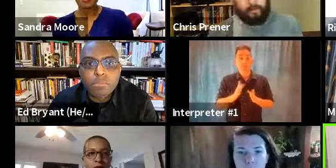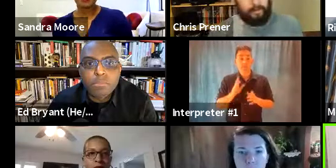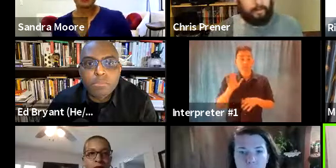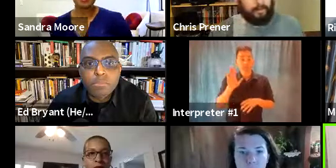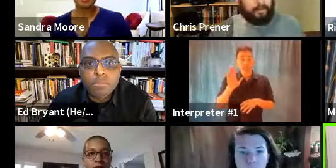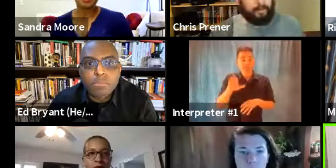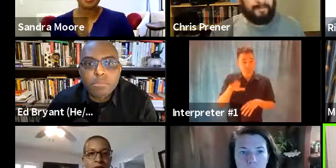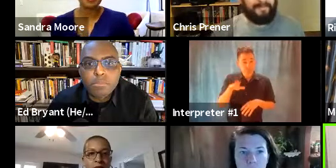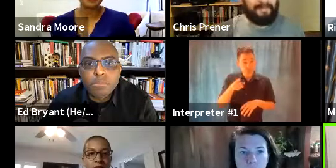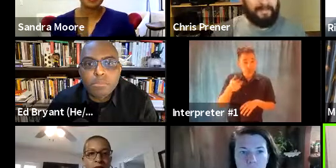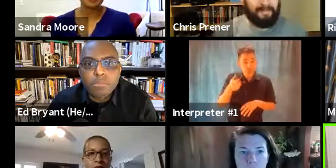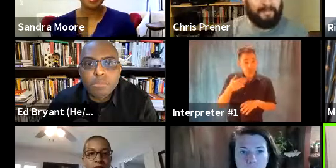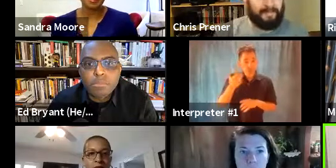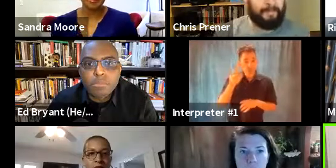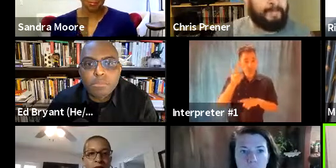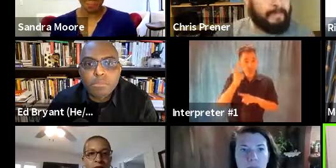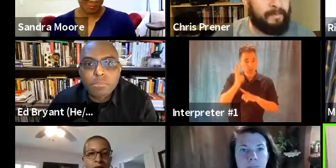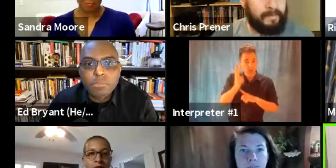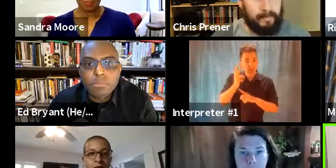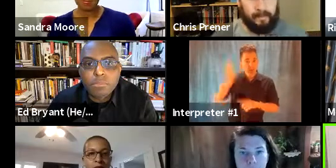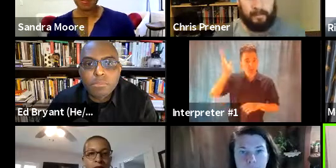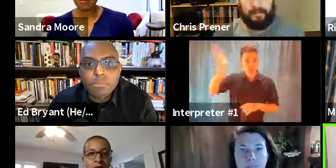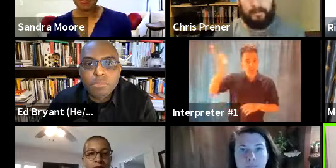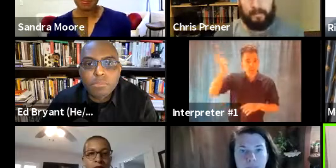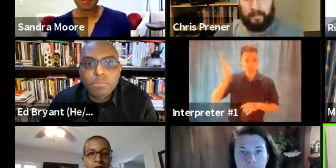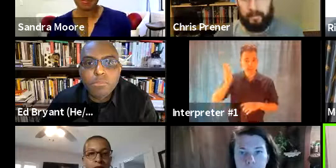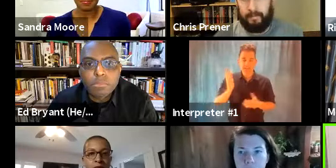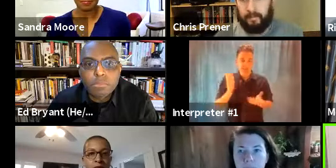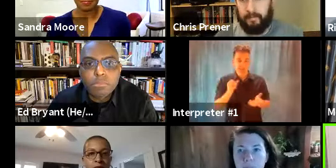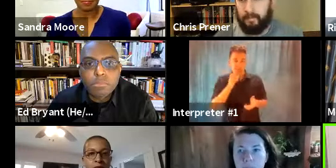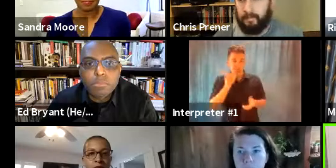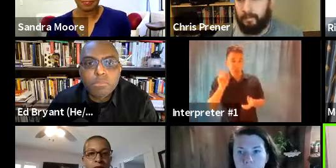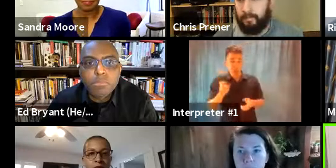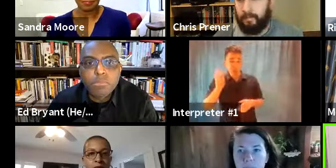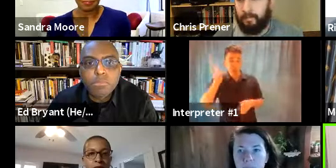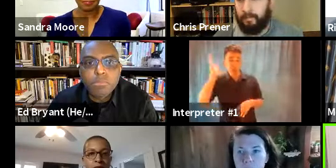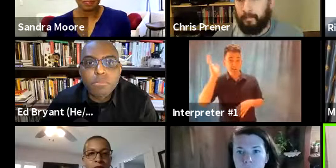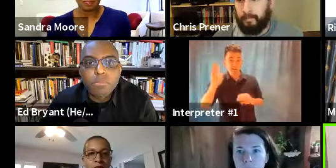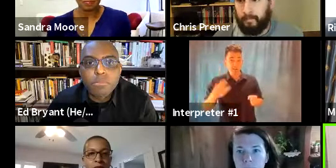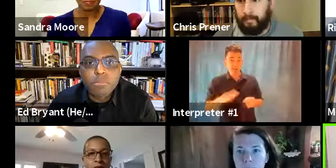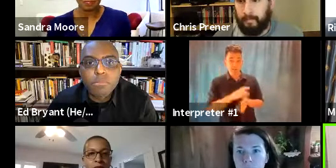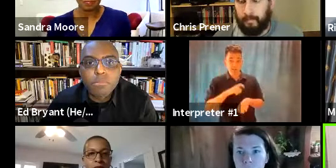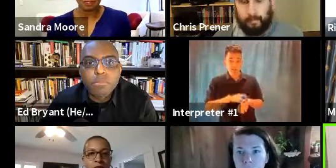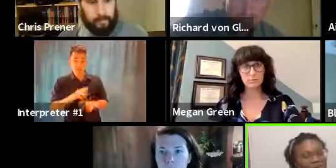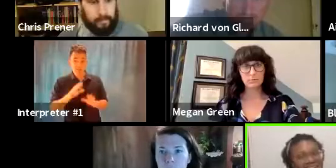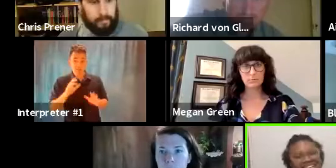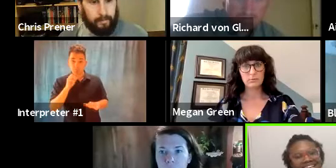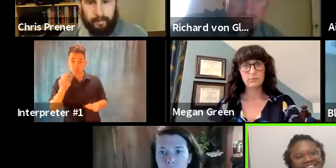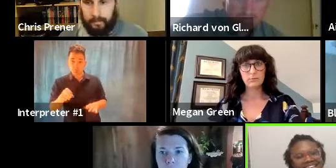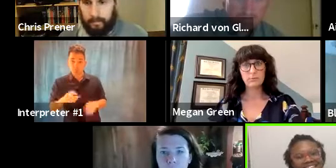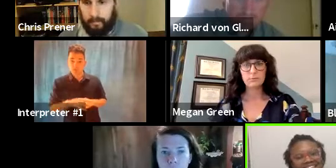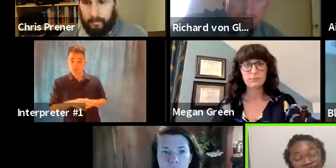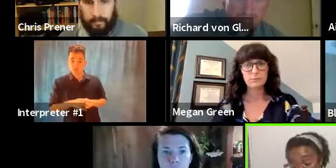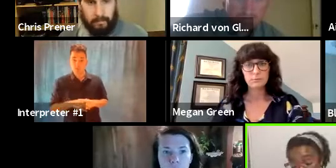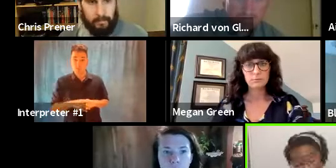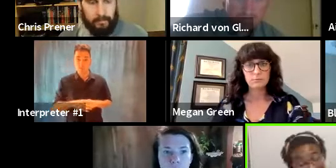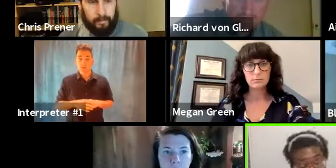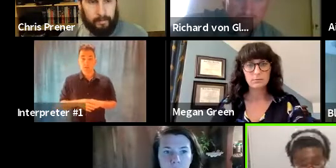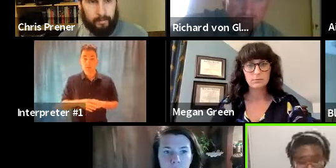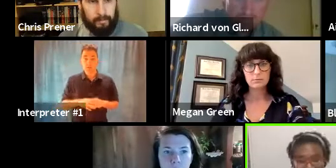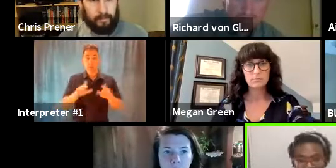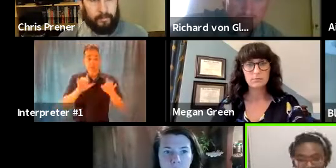If you're coming with similar questions and comments as you've heard, or maybe even typed in the chat a little bit,